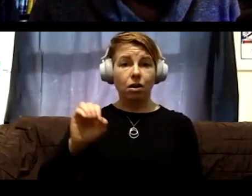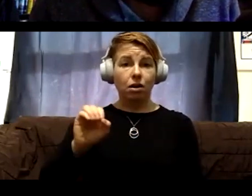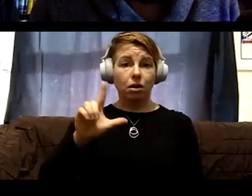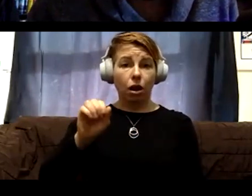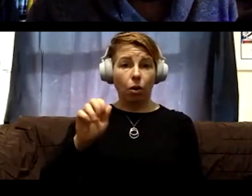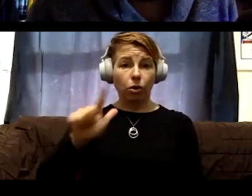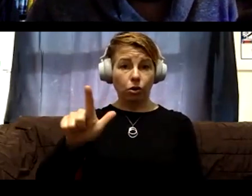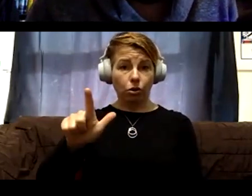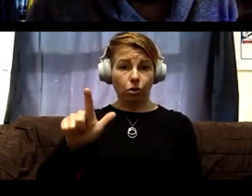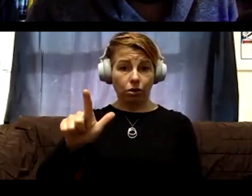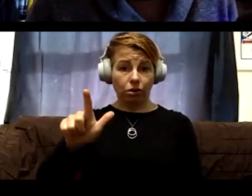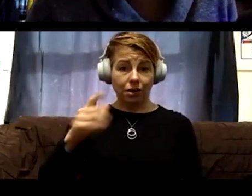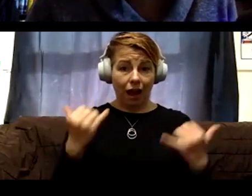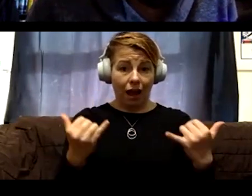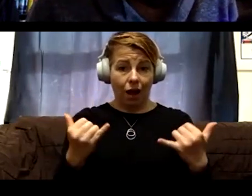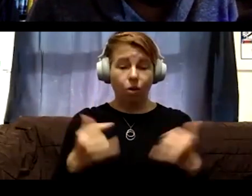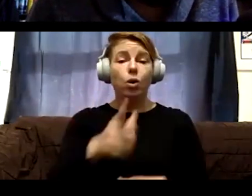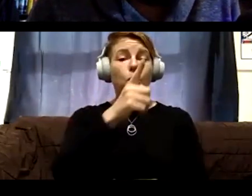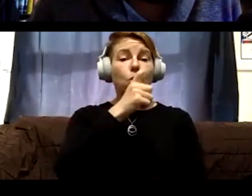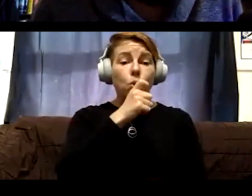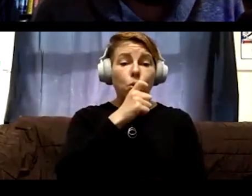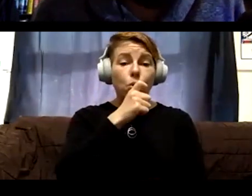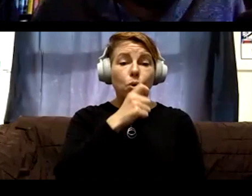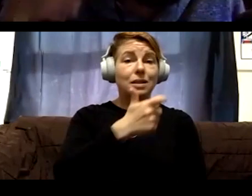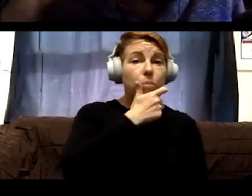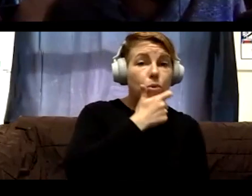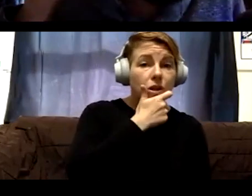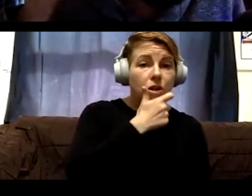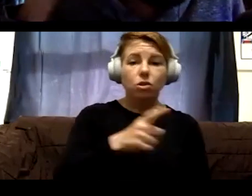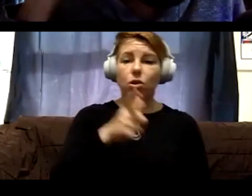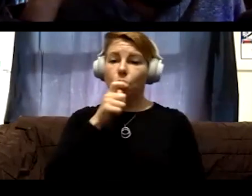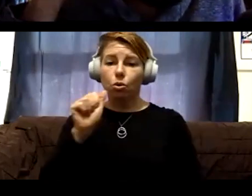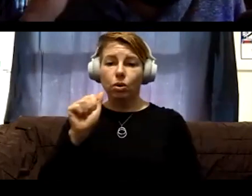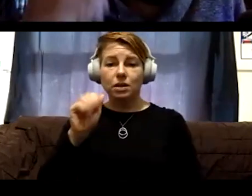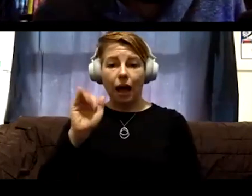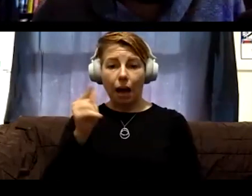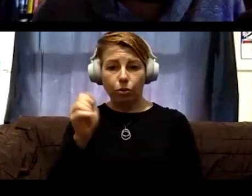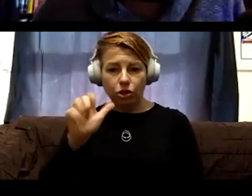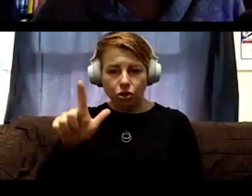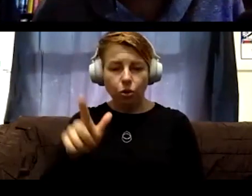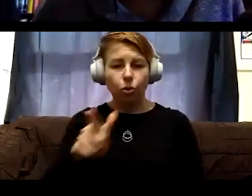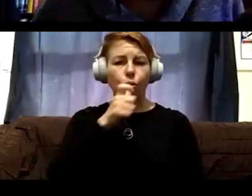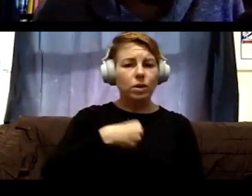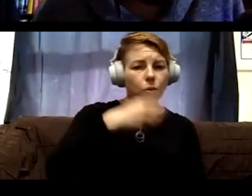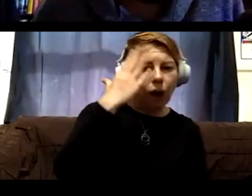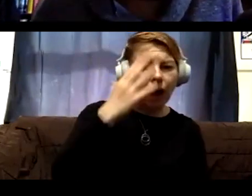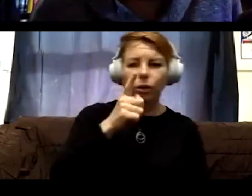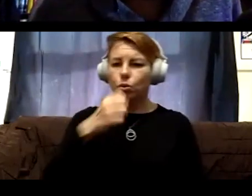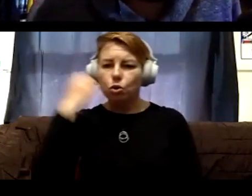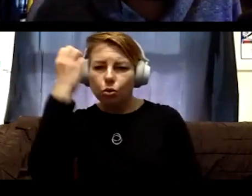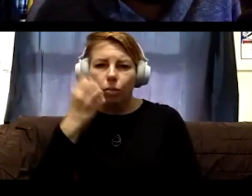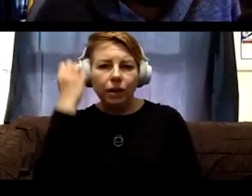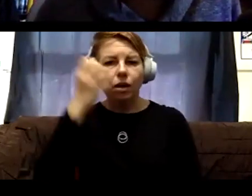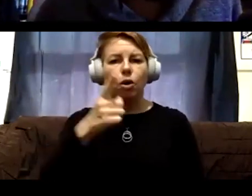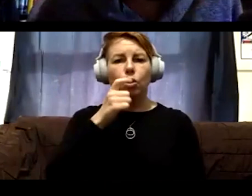is British and who is Aboriginal? Who is European and who is Aboriginal? Who is white and who is Aboriginal? Who is human